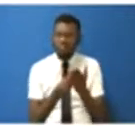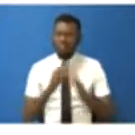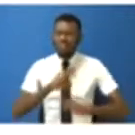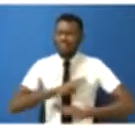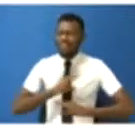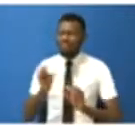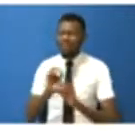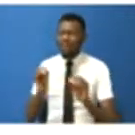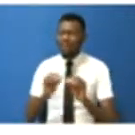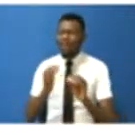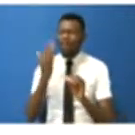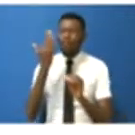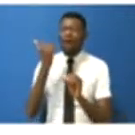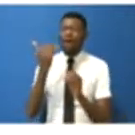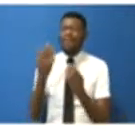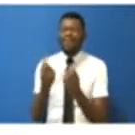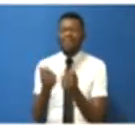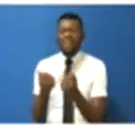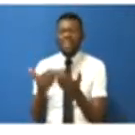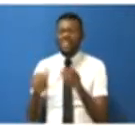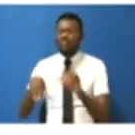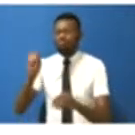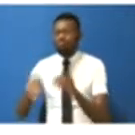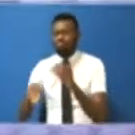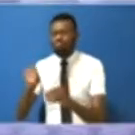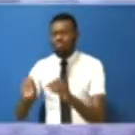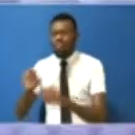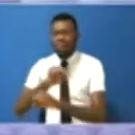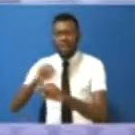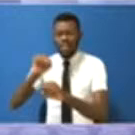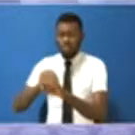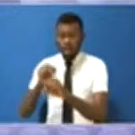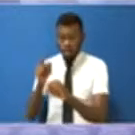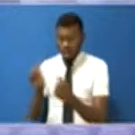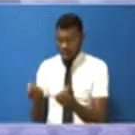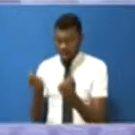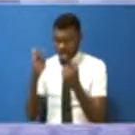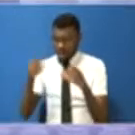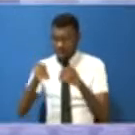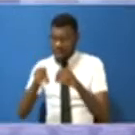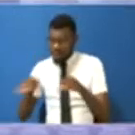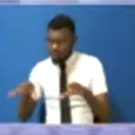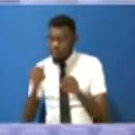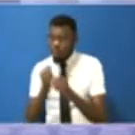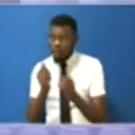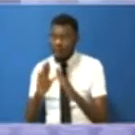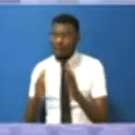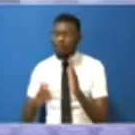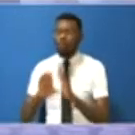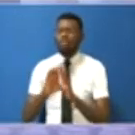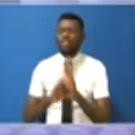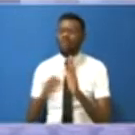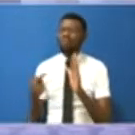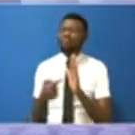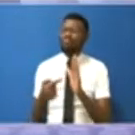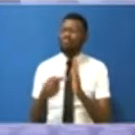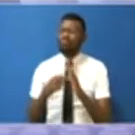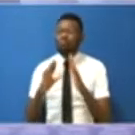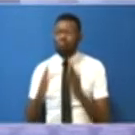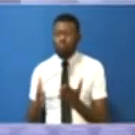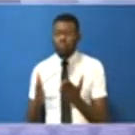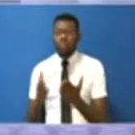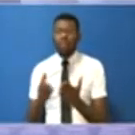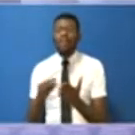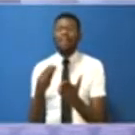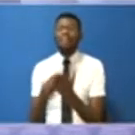the contribution of the capital to the rest of the nation now if you understand the framework of the our constitution fiscal decentralization has